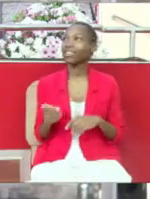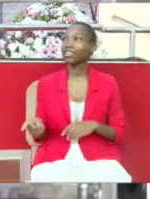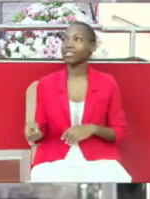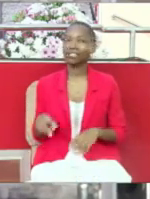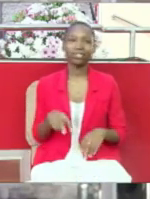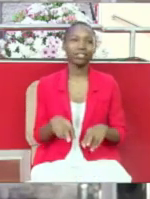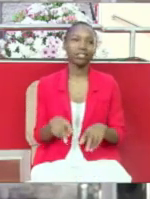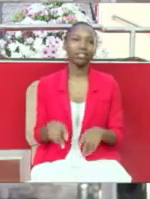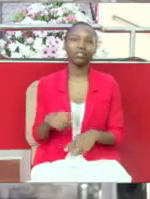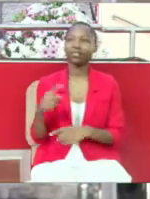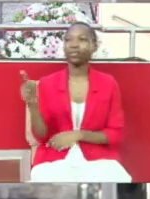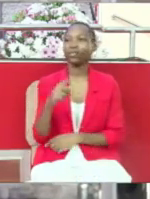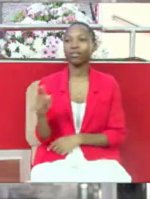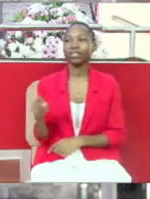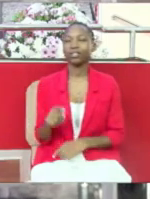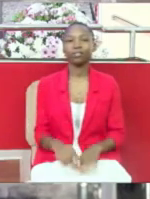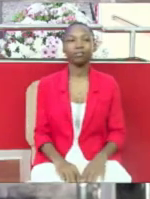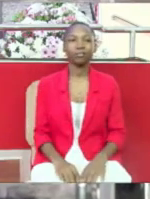wote. Ikiwekwa lazima uulize